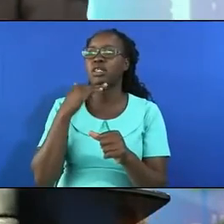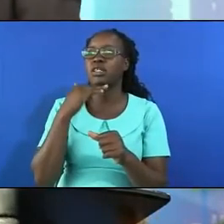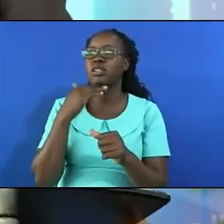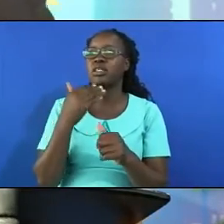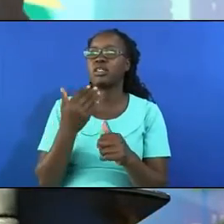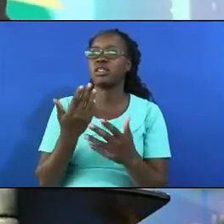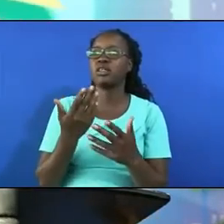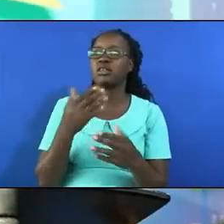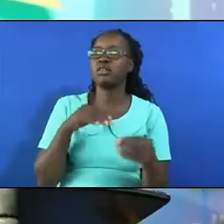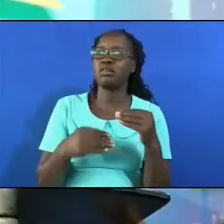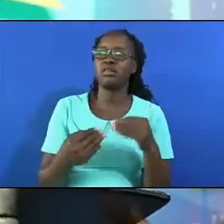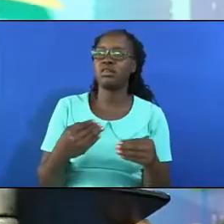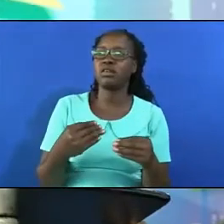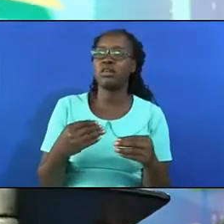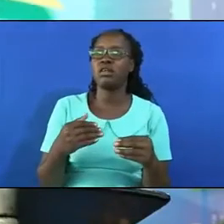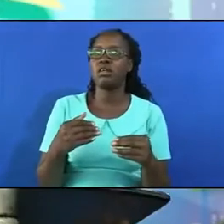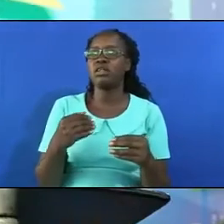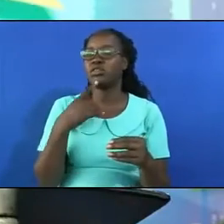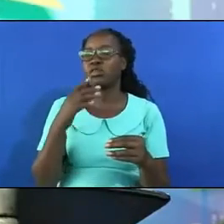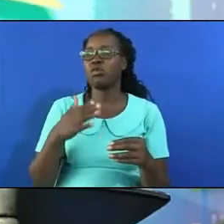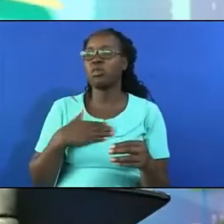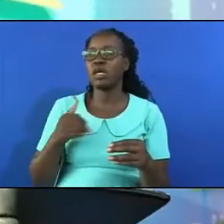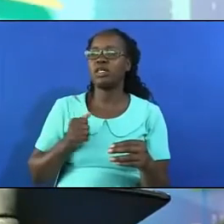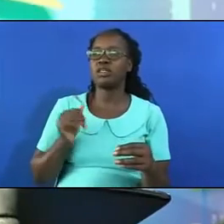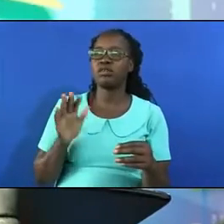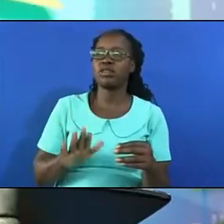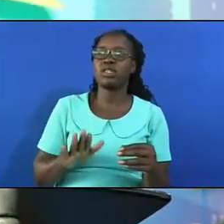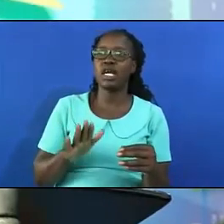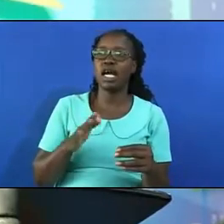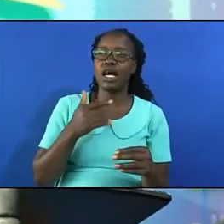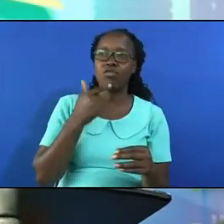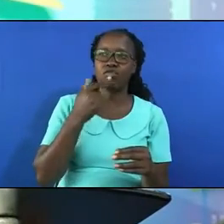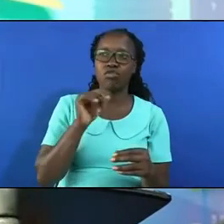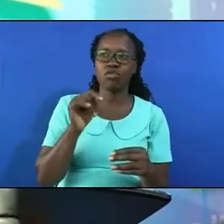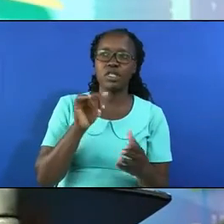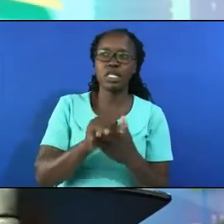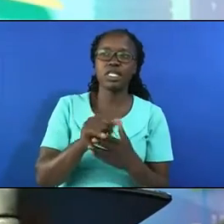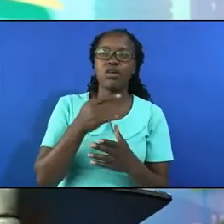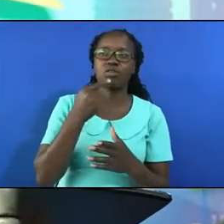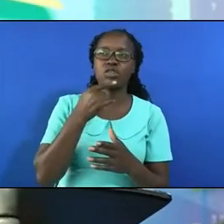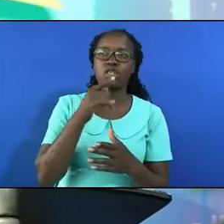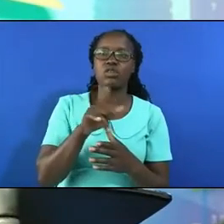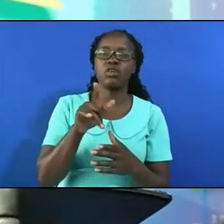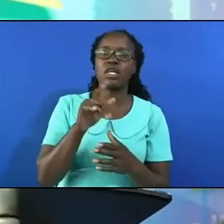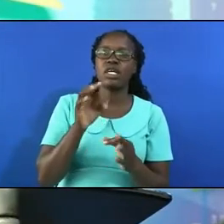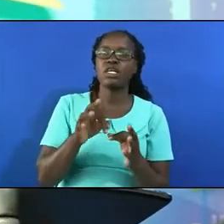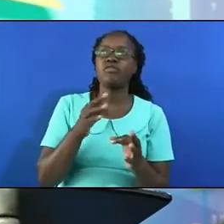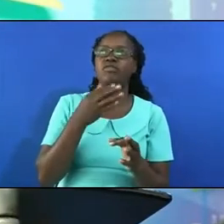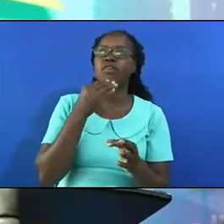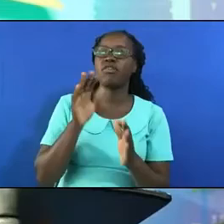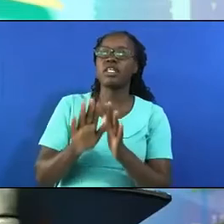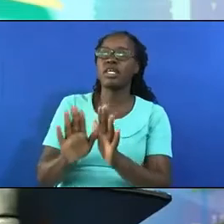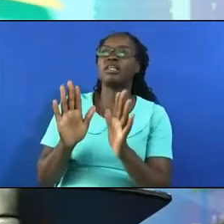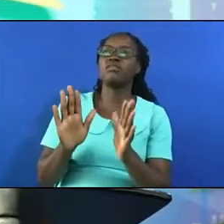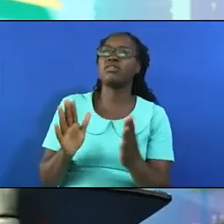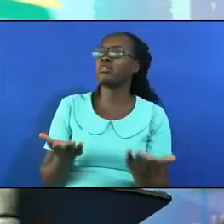left. So my daughter, I know I had told you, but I want to tell you, you know, when your father